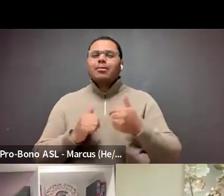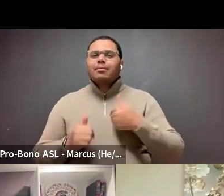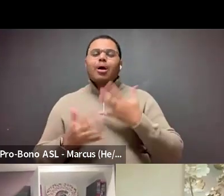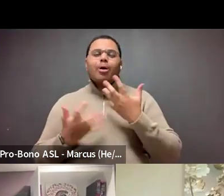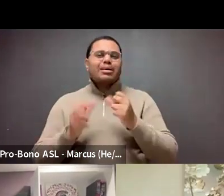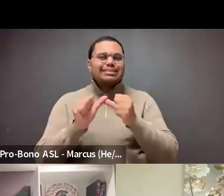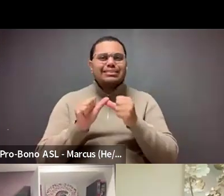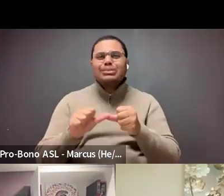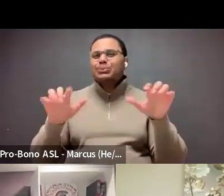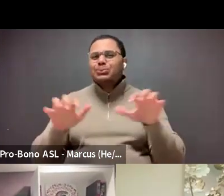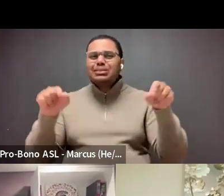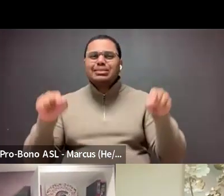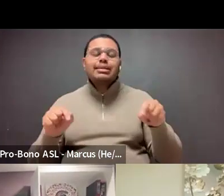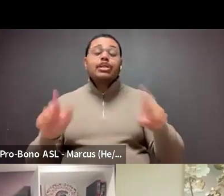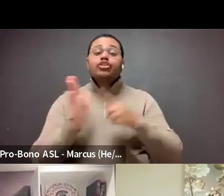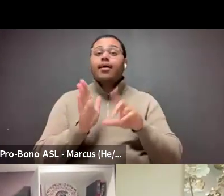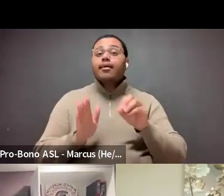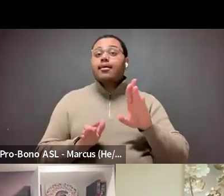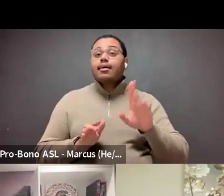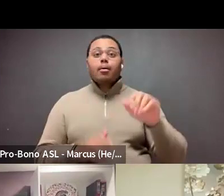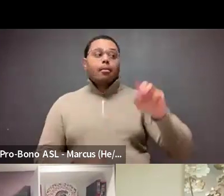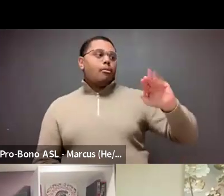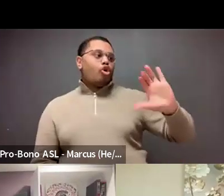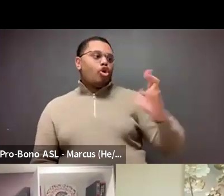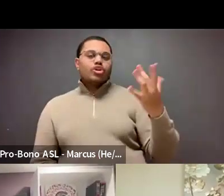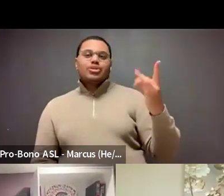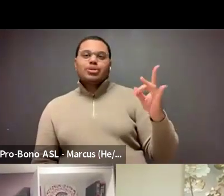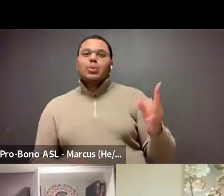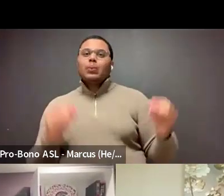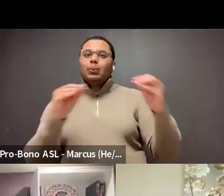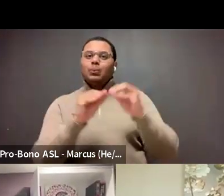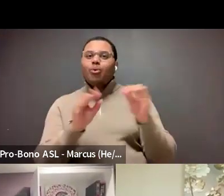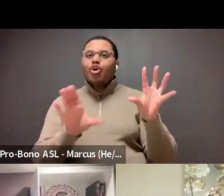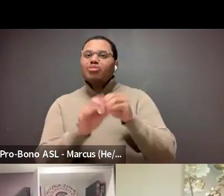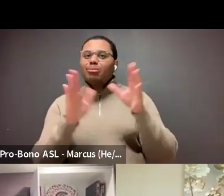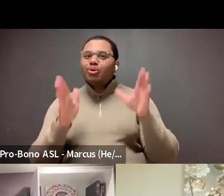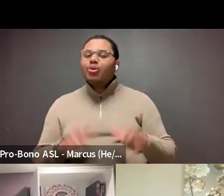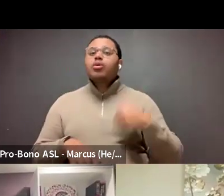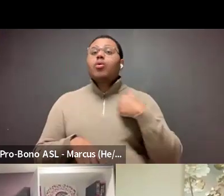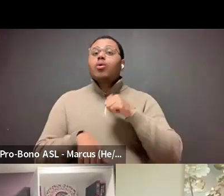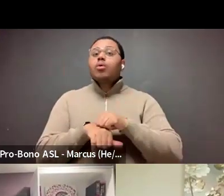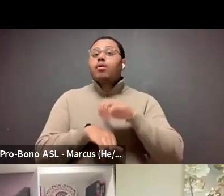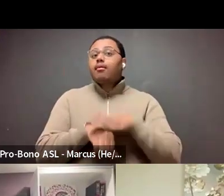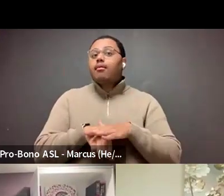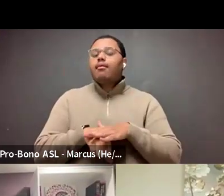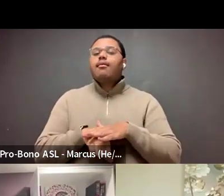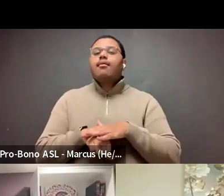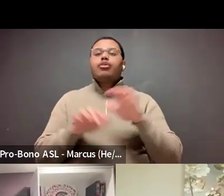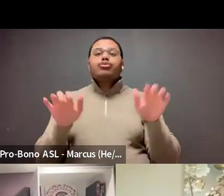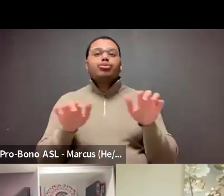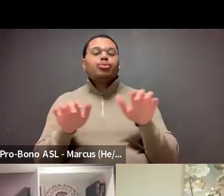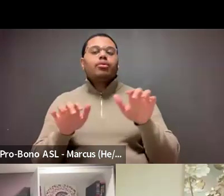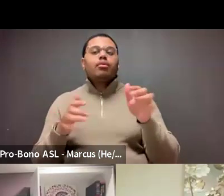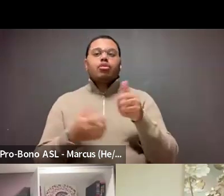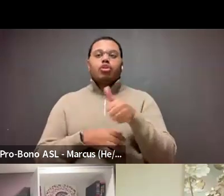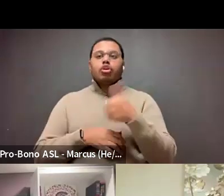to do this. Come check us out March 18th, we'll have more contributors. Also, we're working on doing